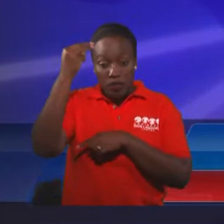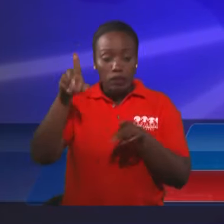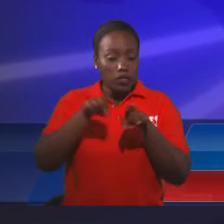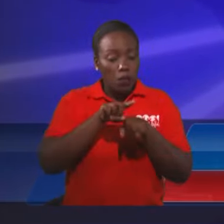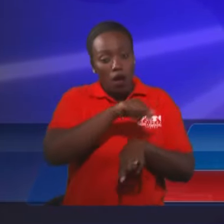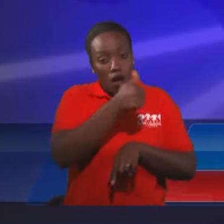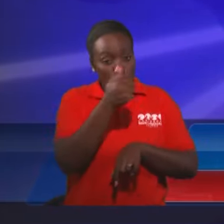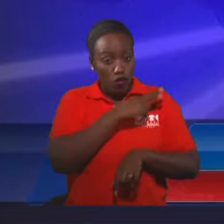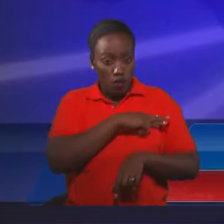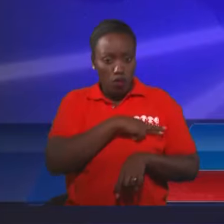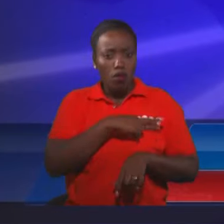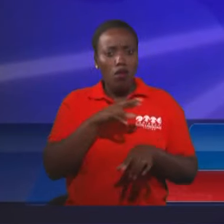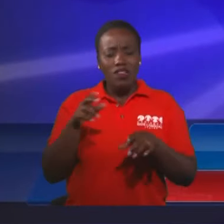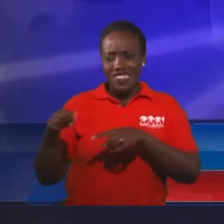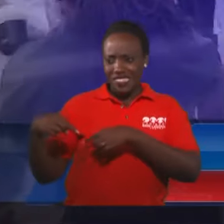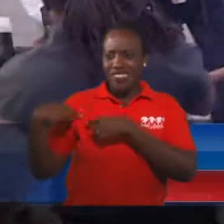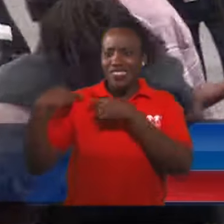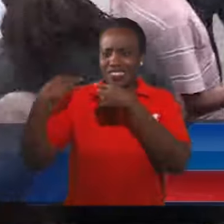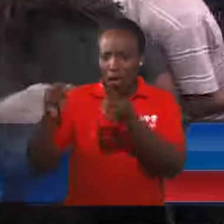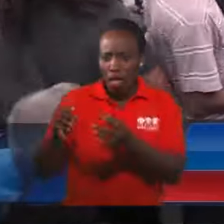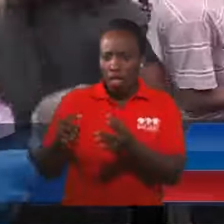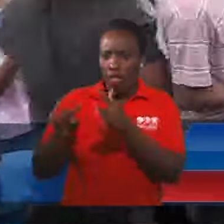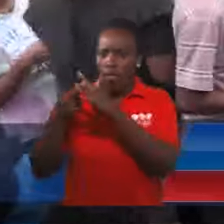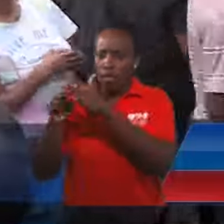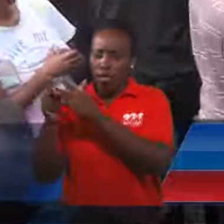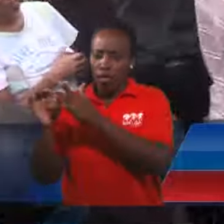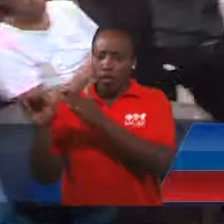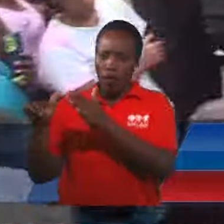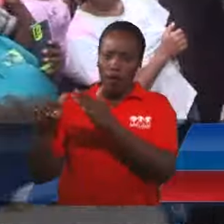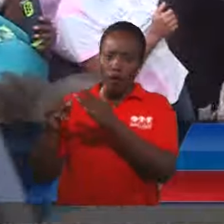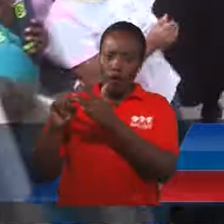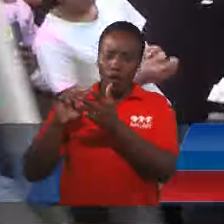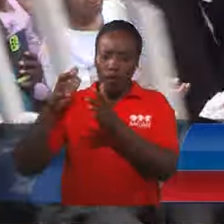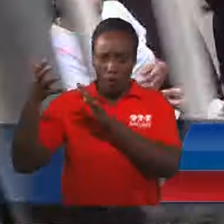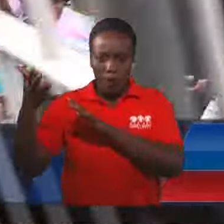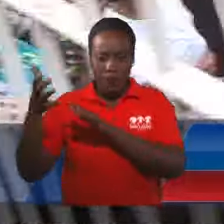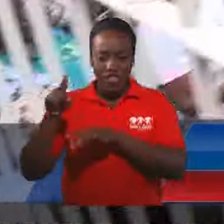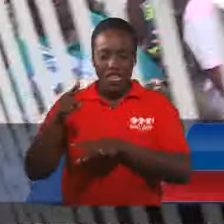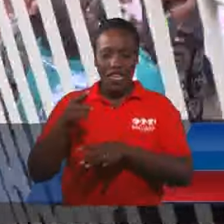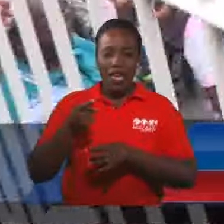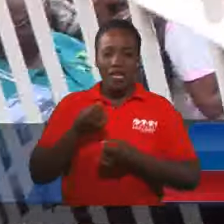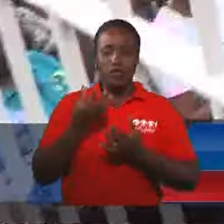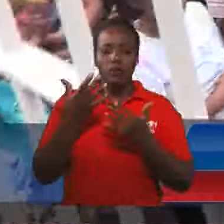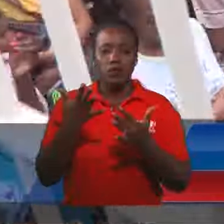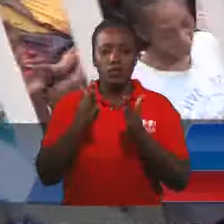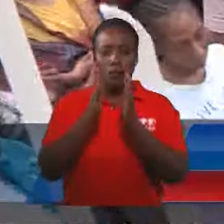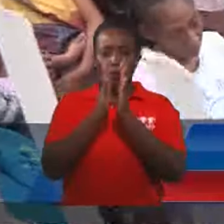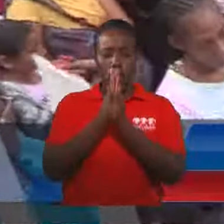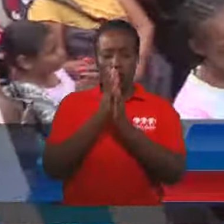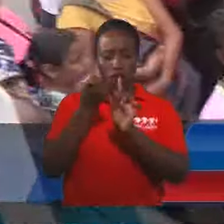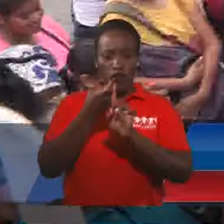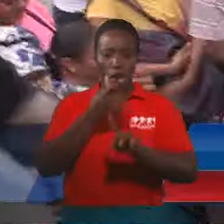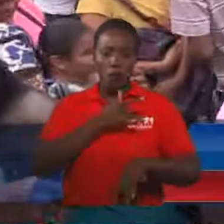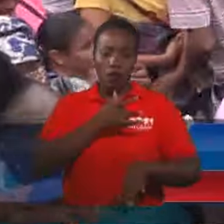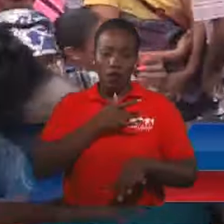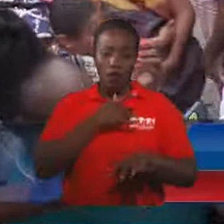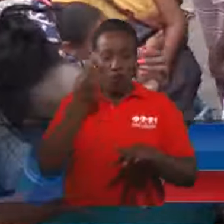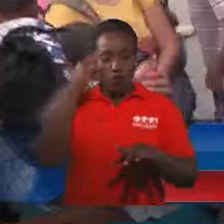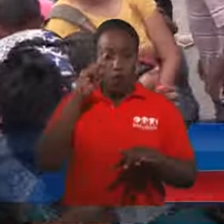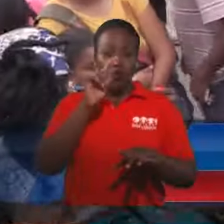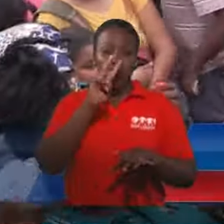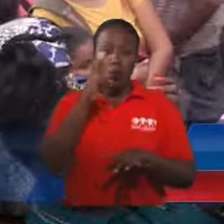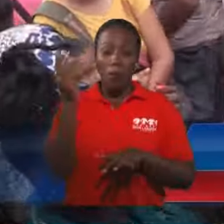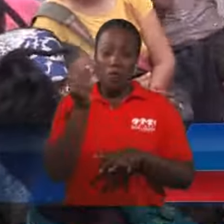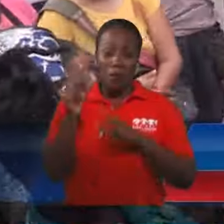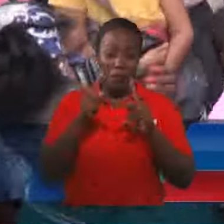met crises over the centuries. Dr. Rowley expressed prayers from his heart for those 2 million plus followers who are caught in the struggle